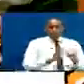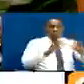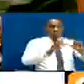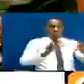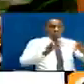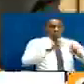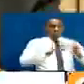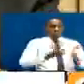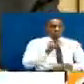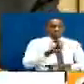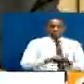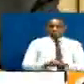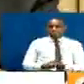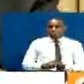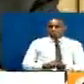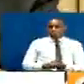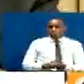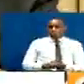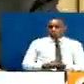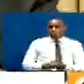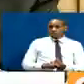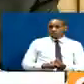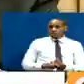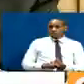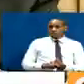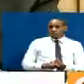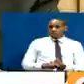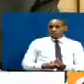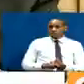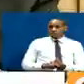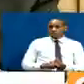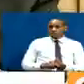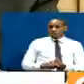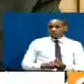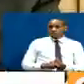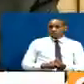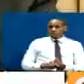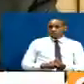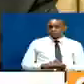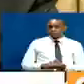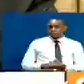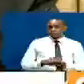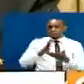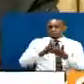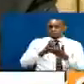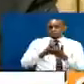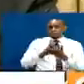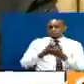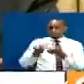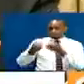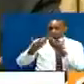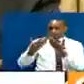what do you want to say to them? I have been very forthright with the family. In fact, I got to